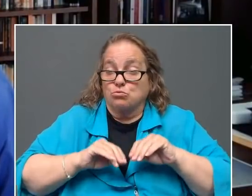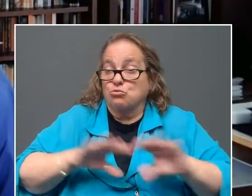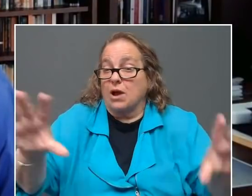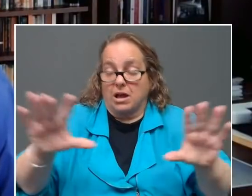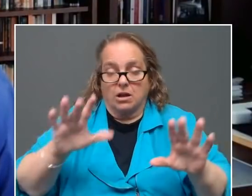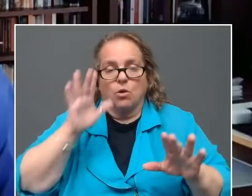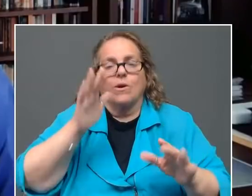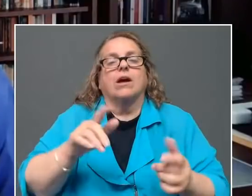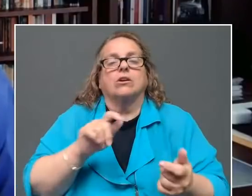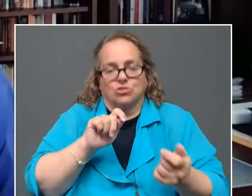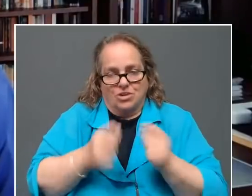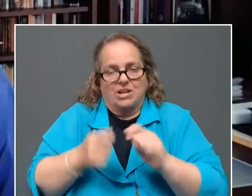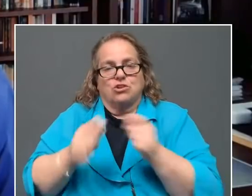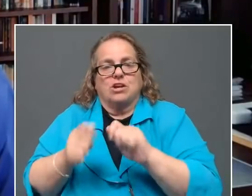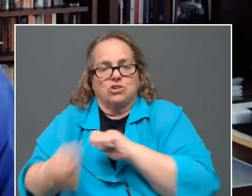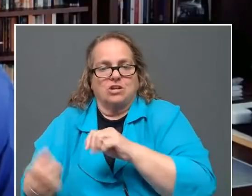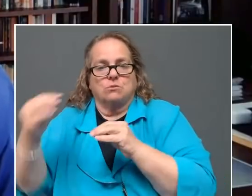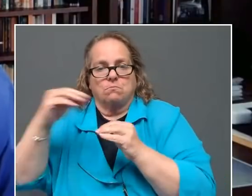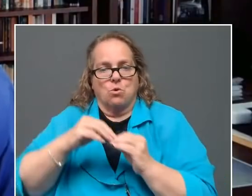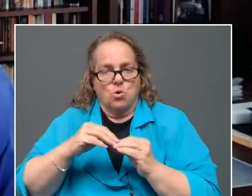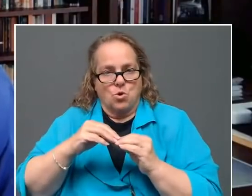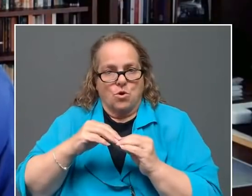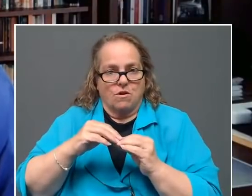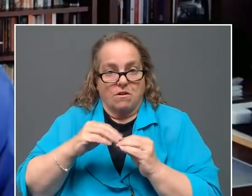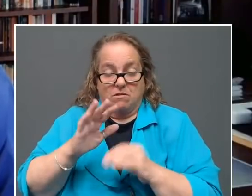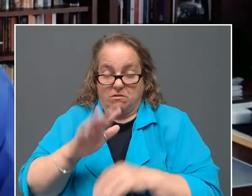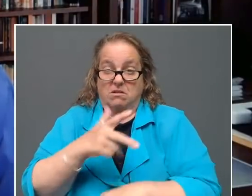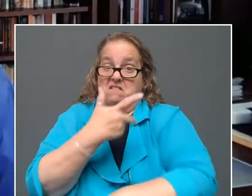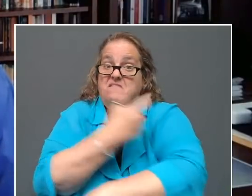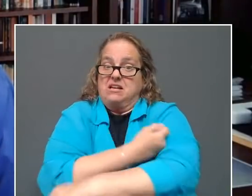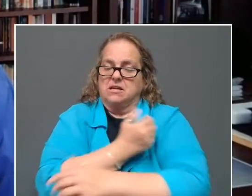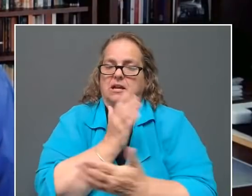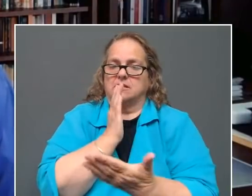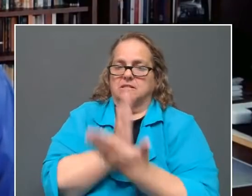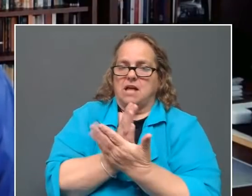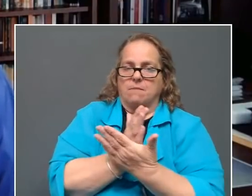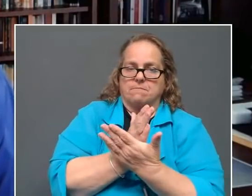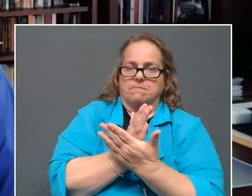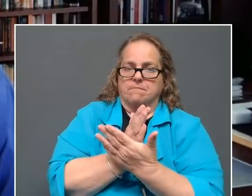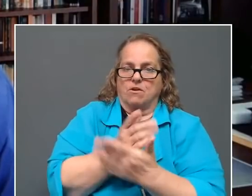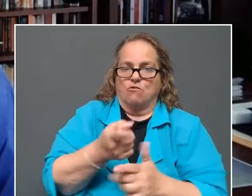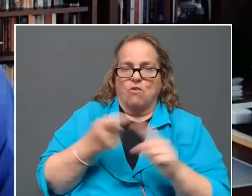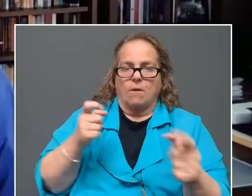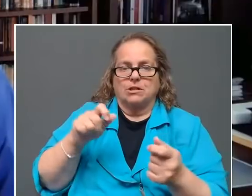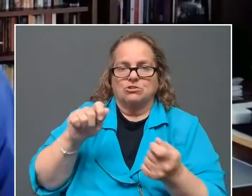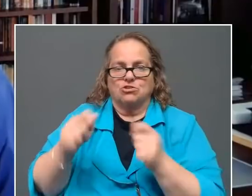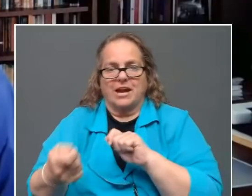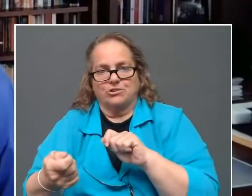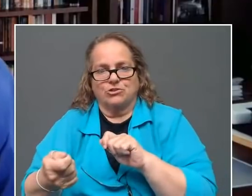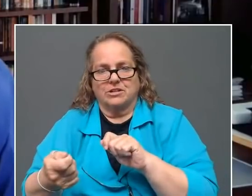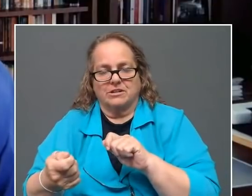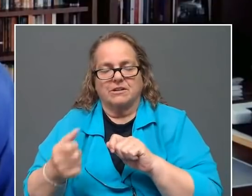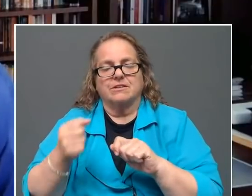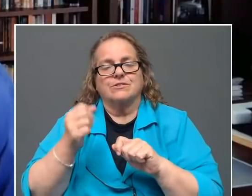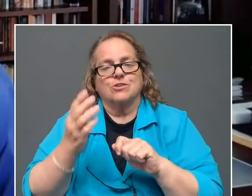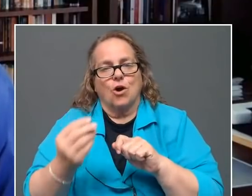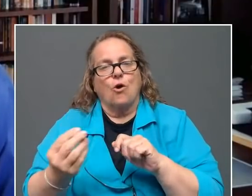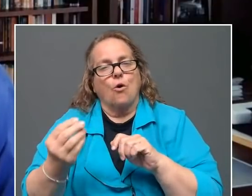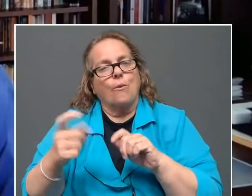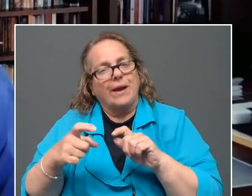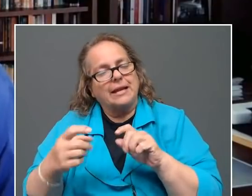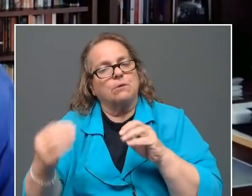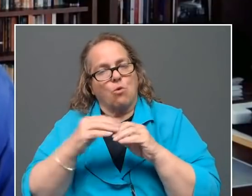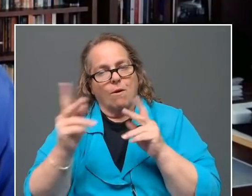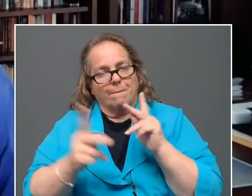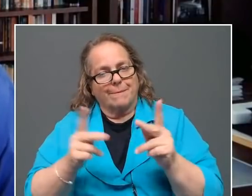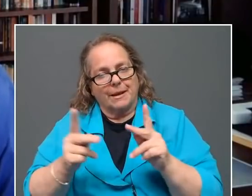that have more negative impacts. So for right now, that's more of a news article of curiosity than proven yet, although it could be, but then